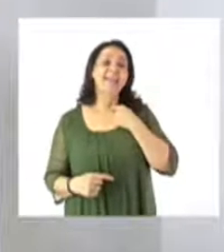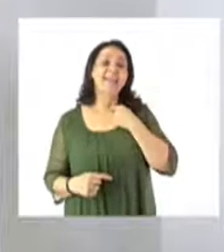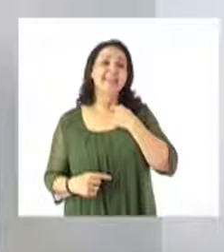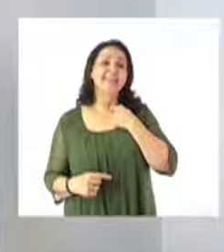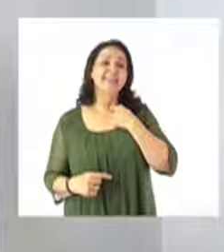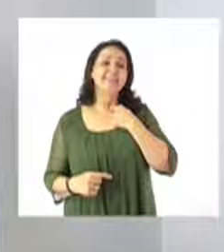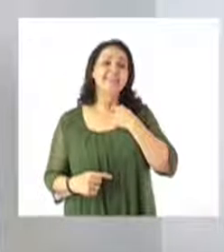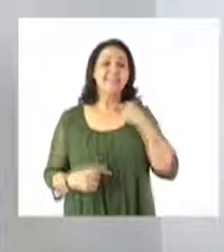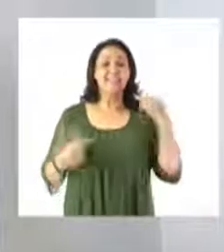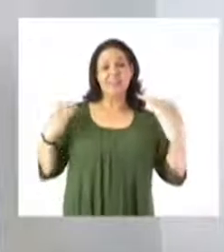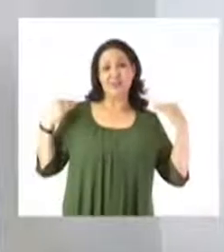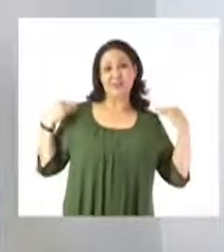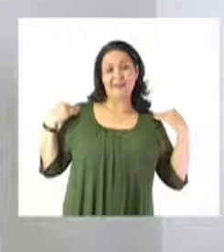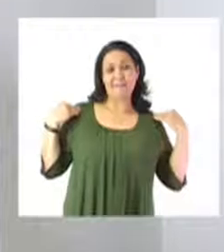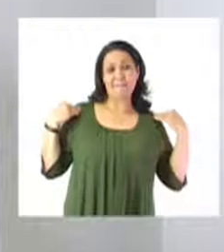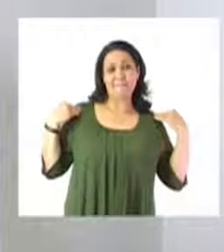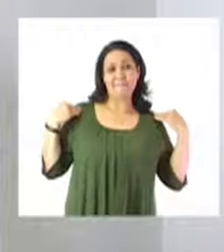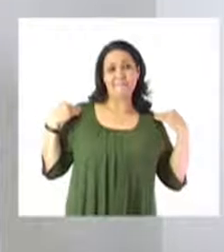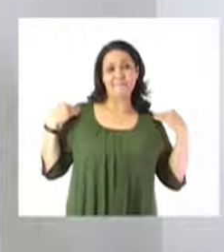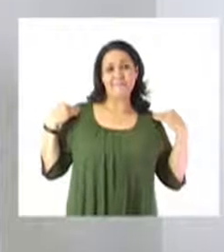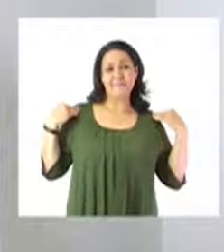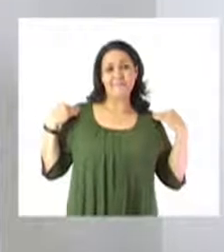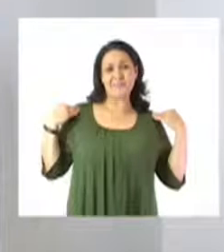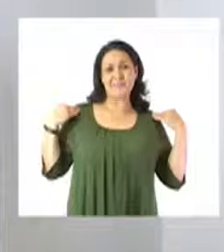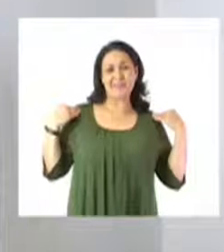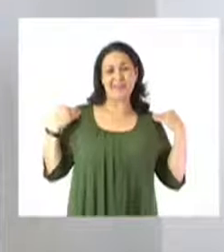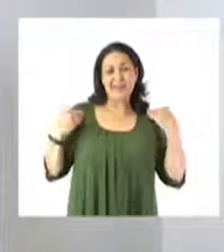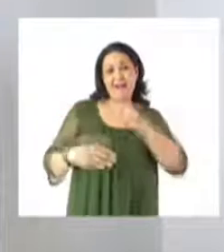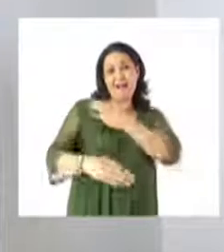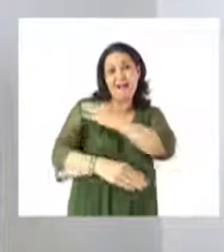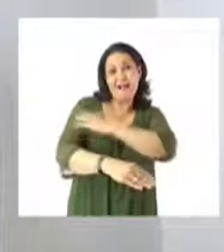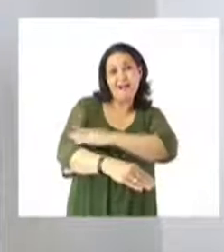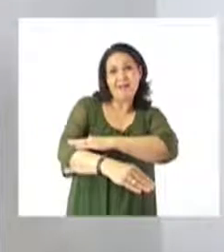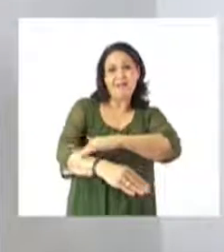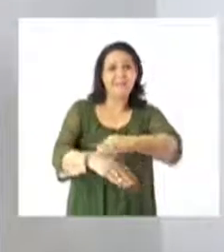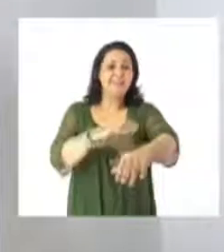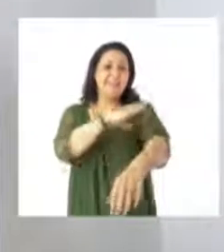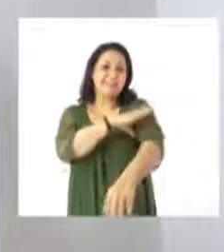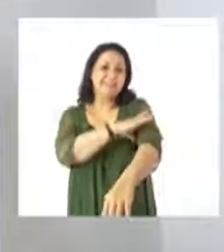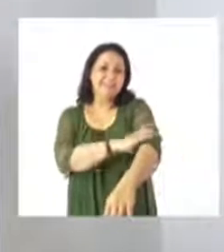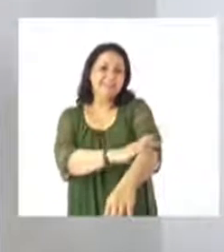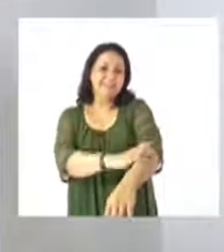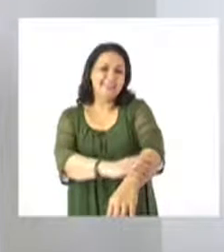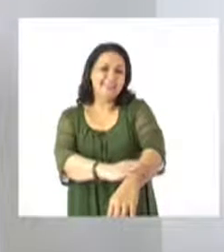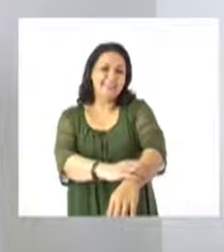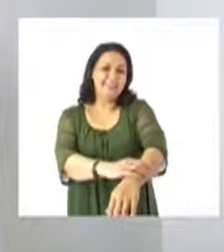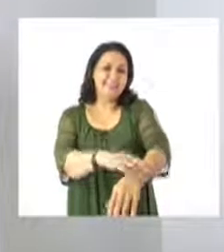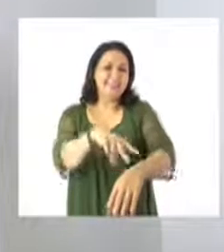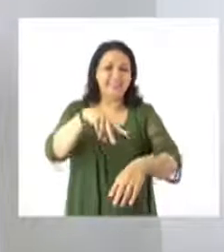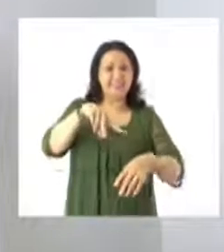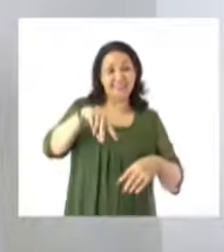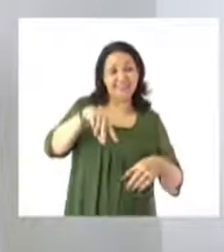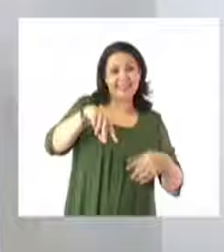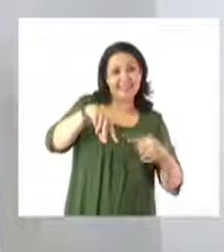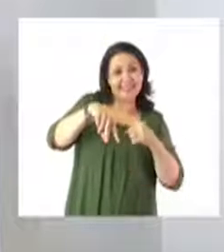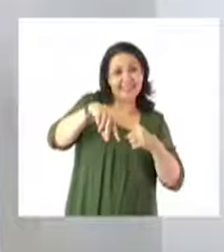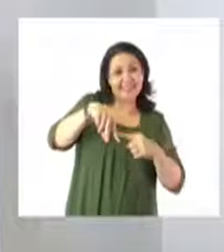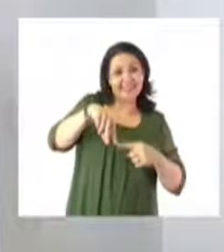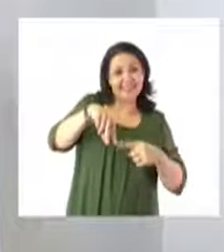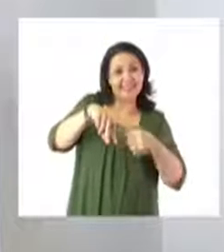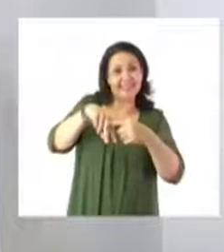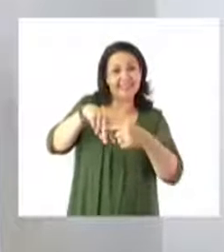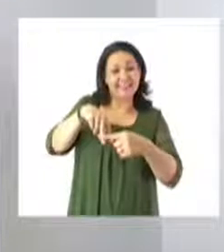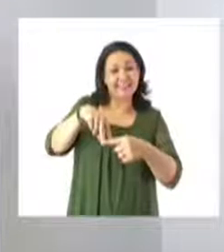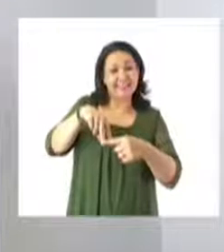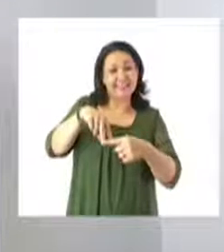the shoulders, the arms, the legs, and